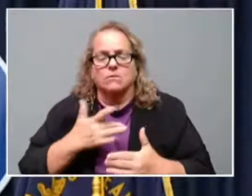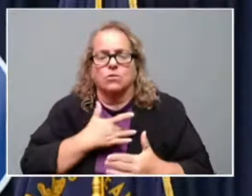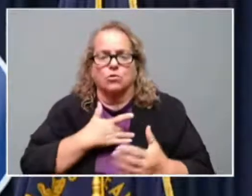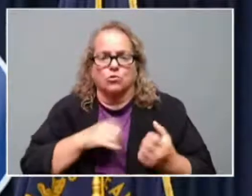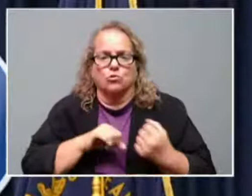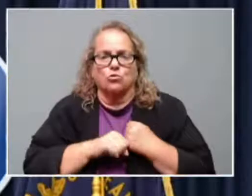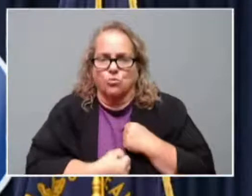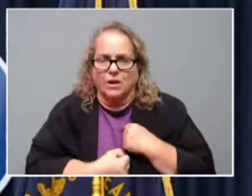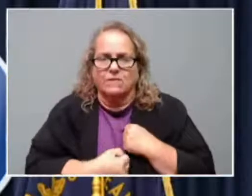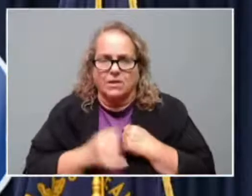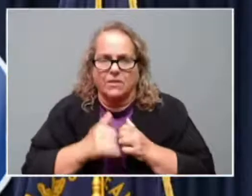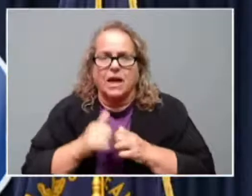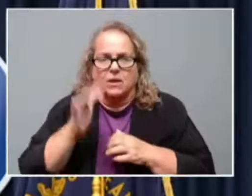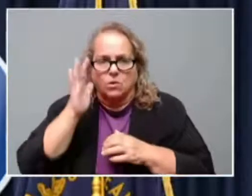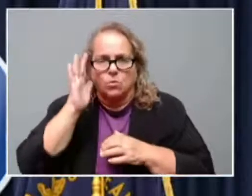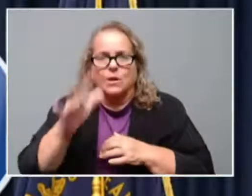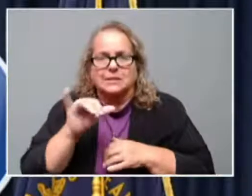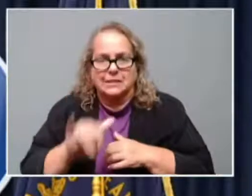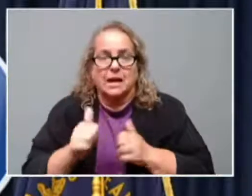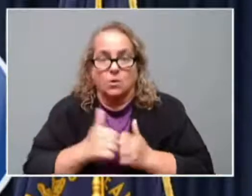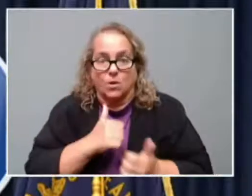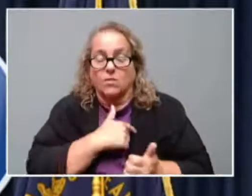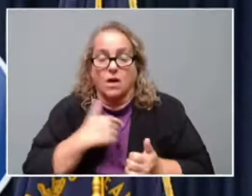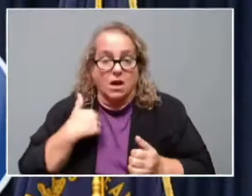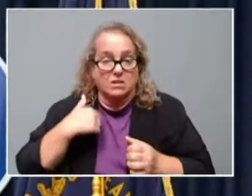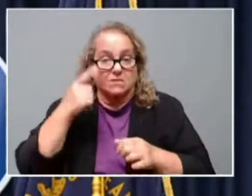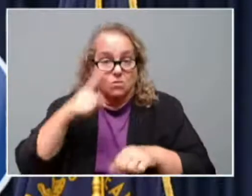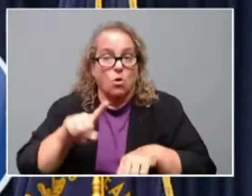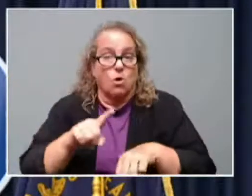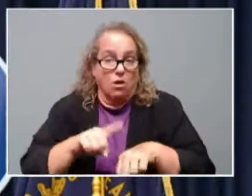linger with us for a while.